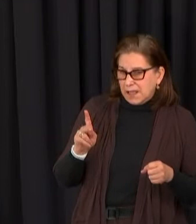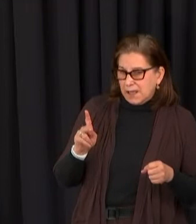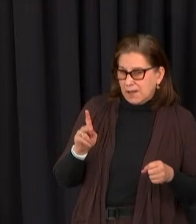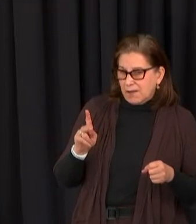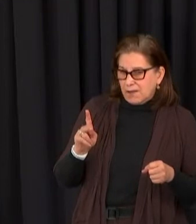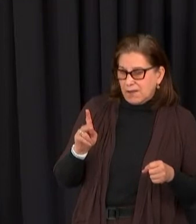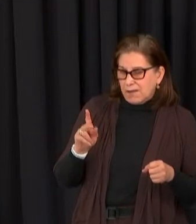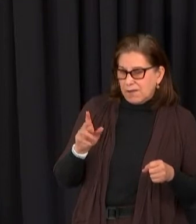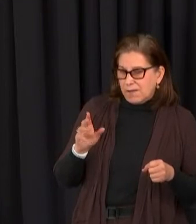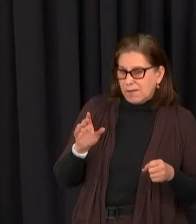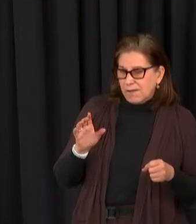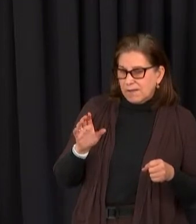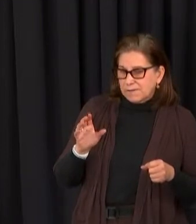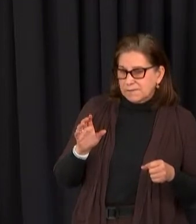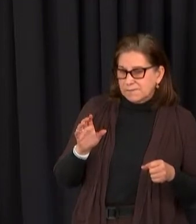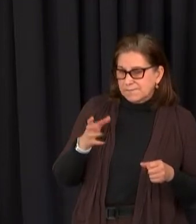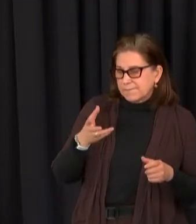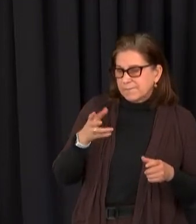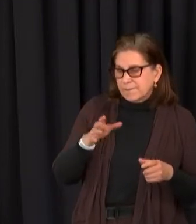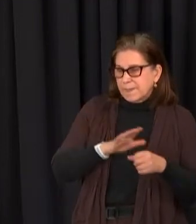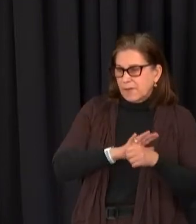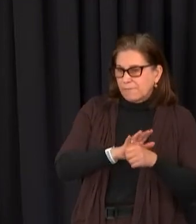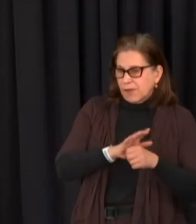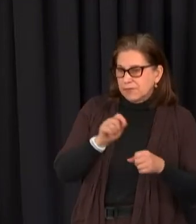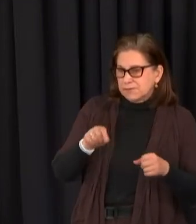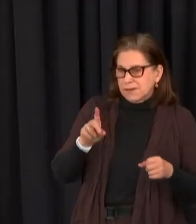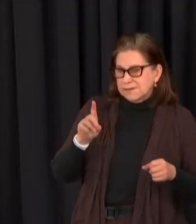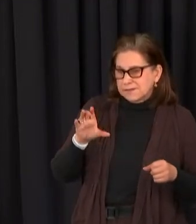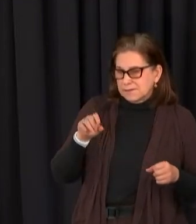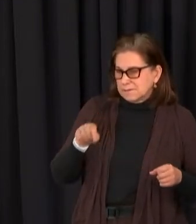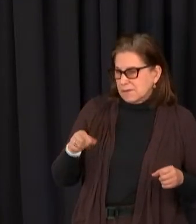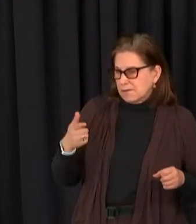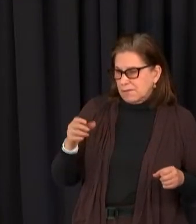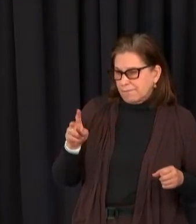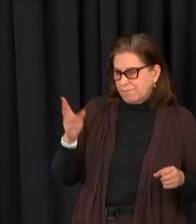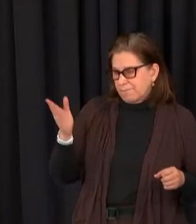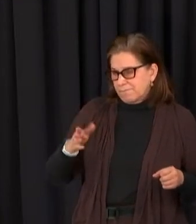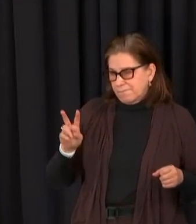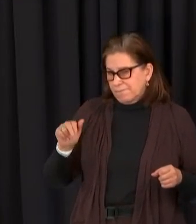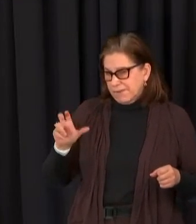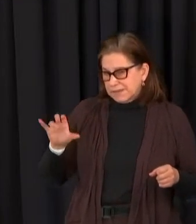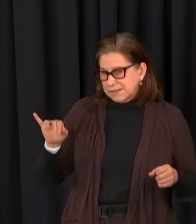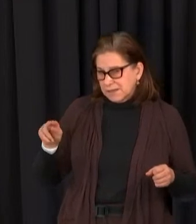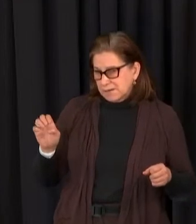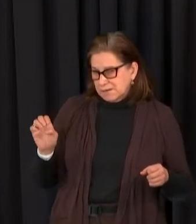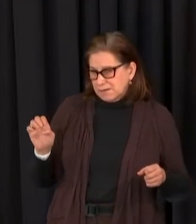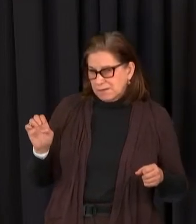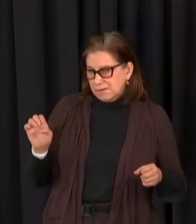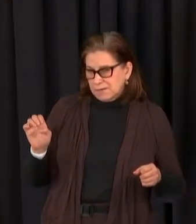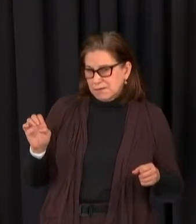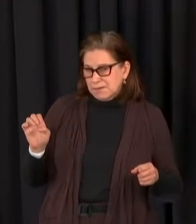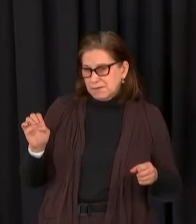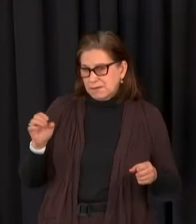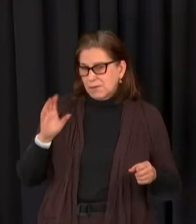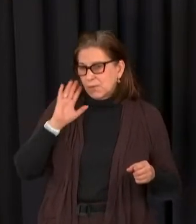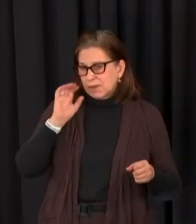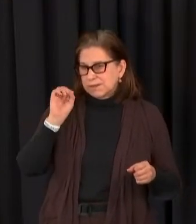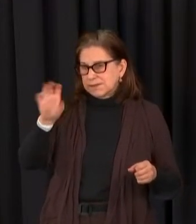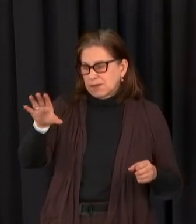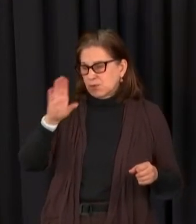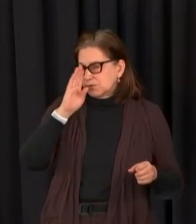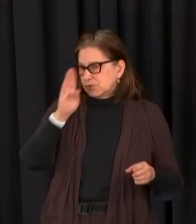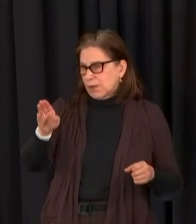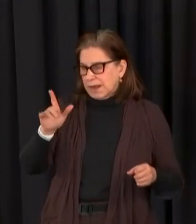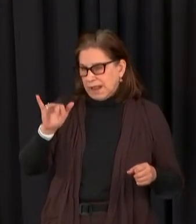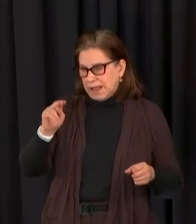Thank you. Yes, sir. Michael. So I guess I had one quick question about, we saw